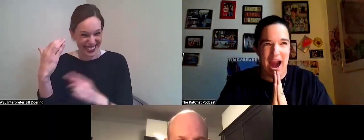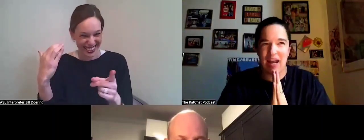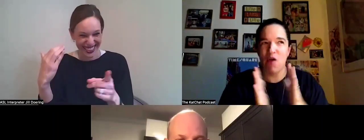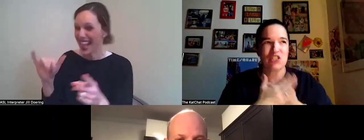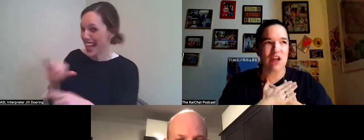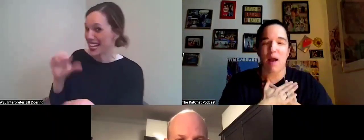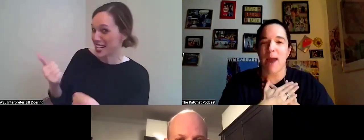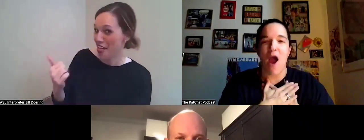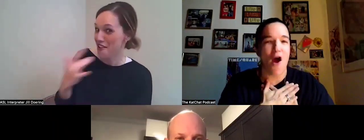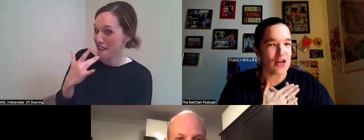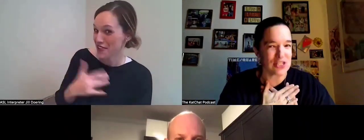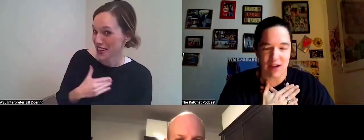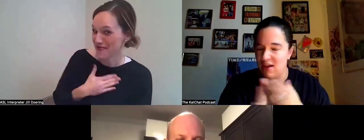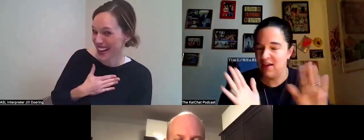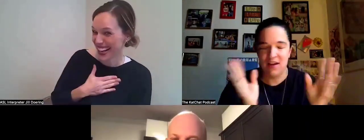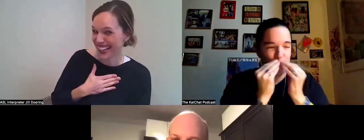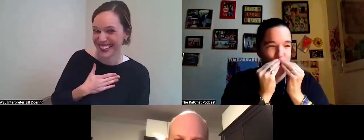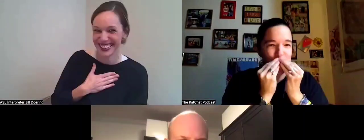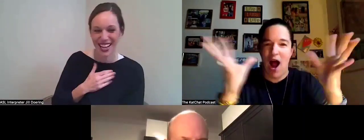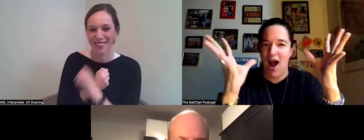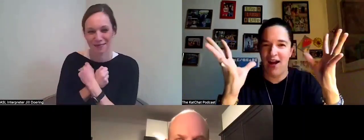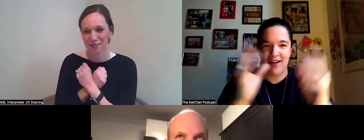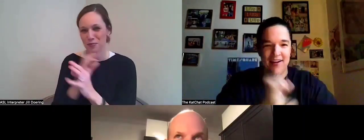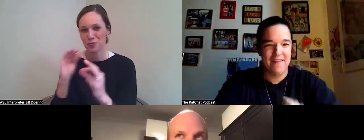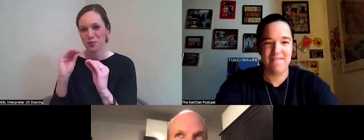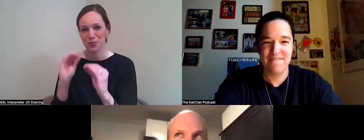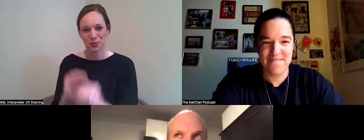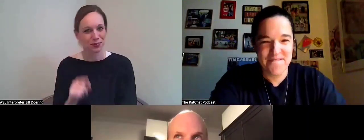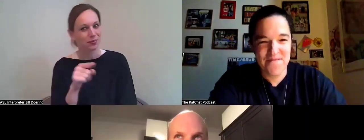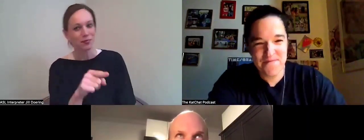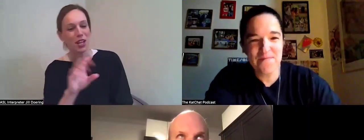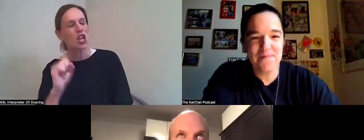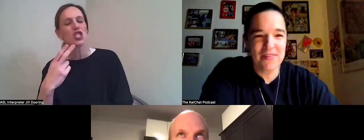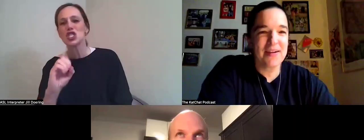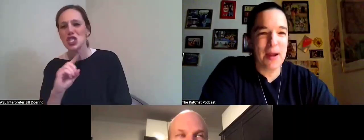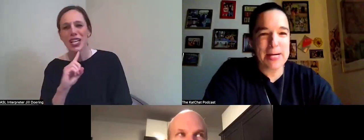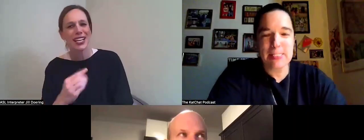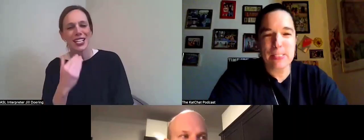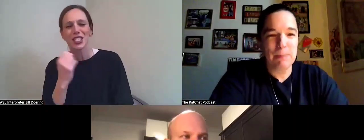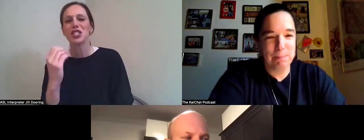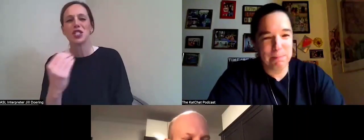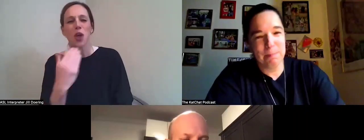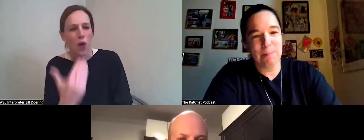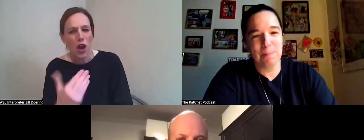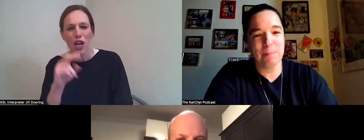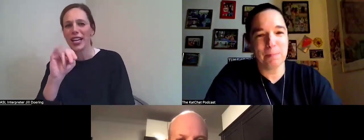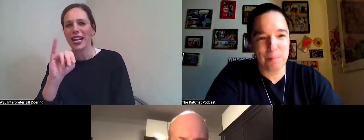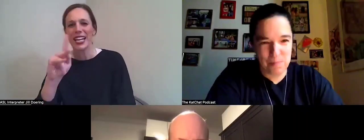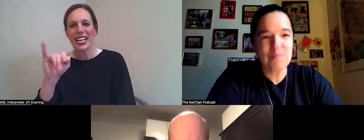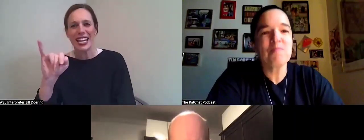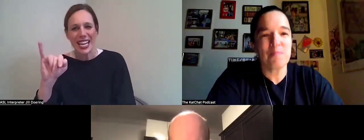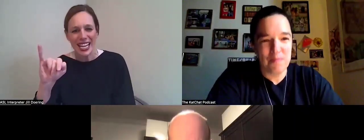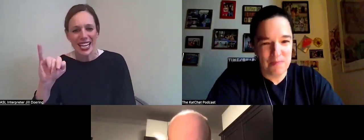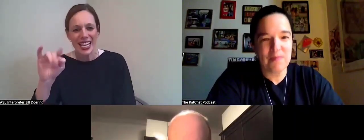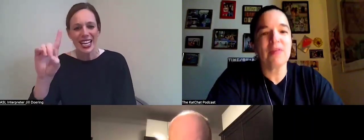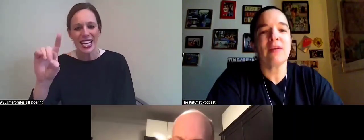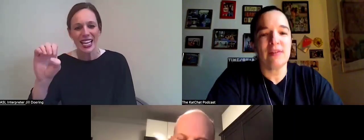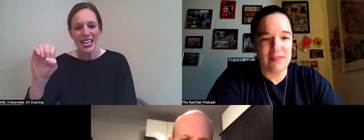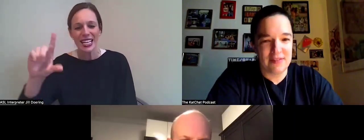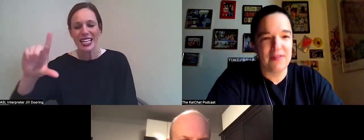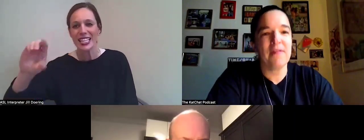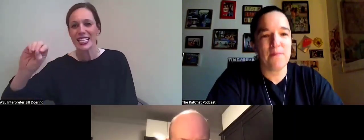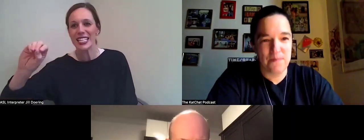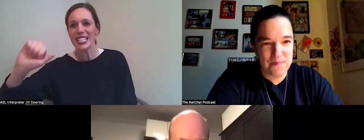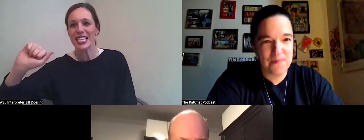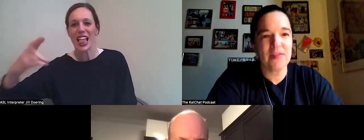of mine. I was oh, my heart. she's so good. Nikki DeLoach is so good at playing